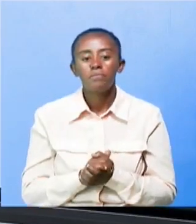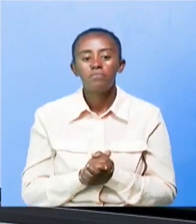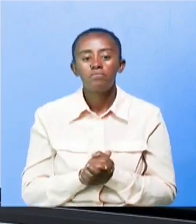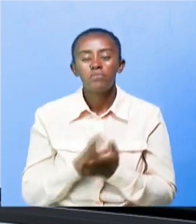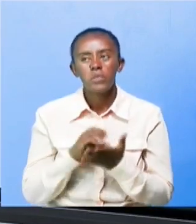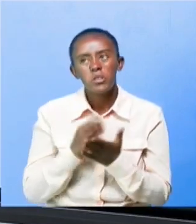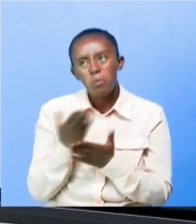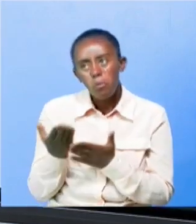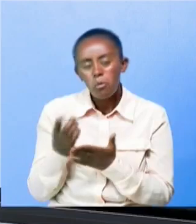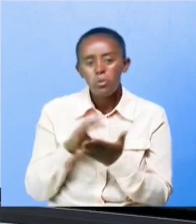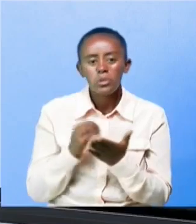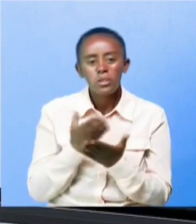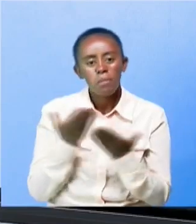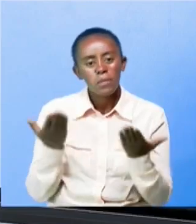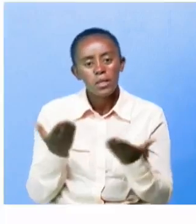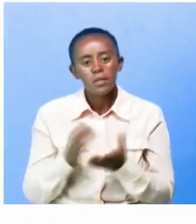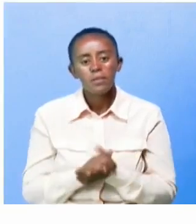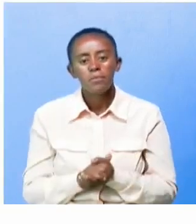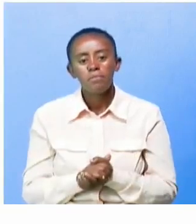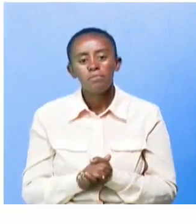someone or something?